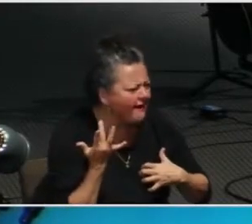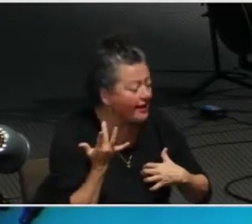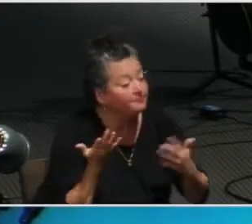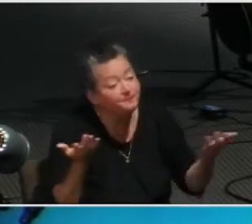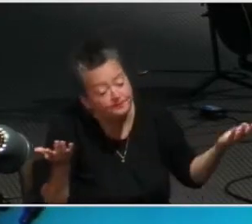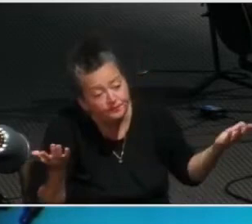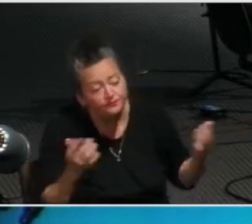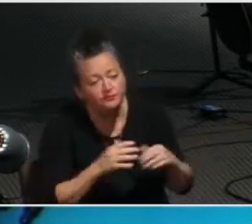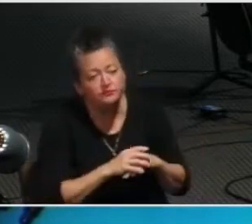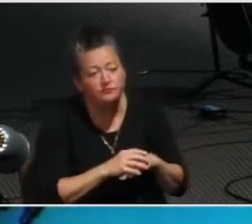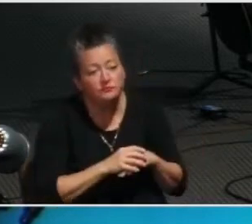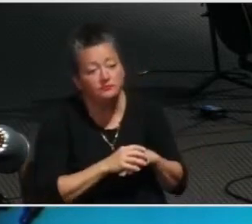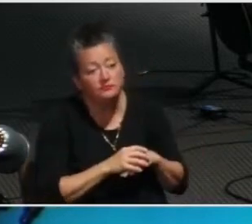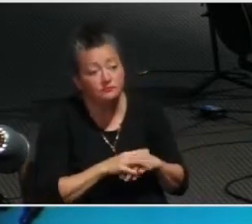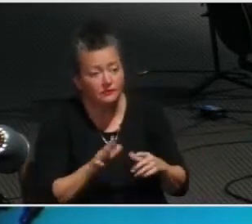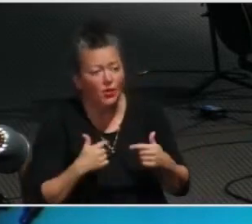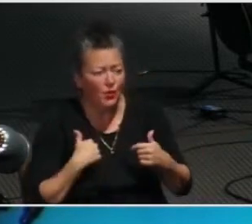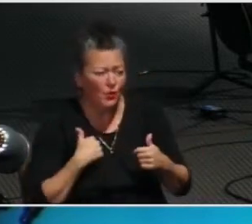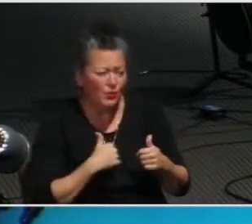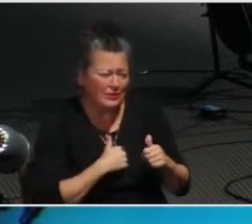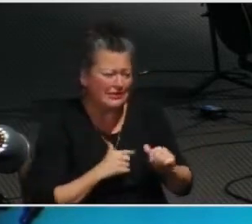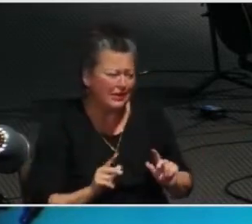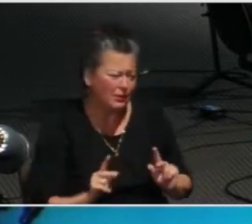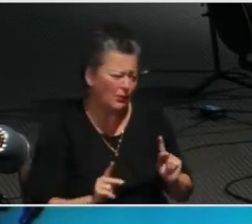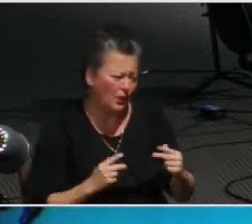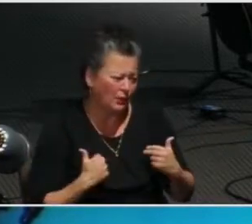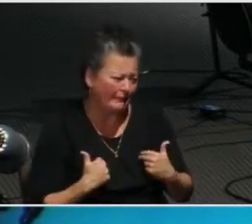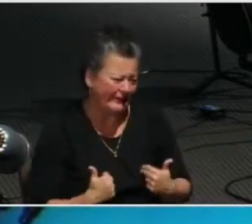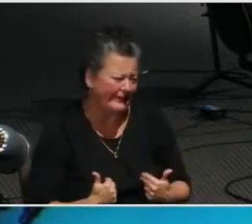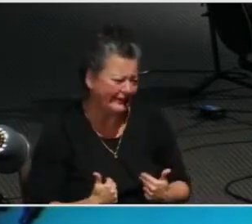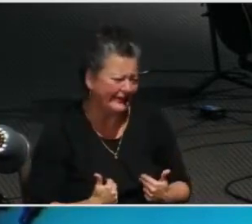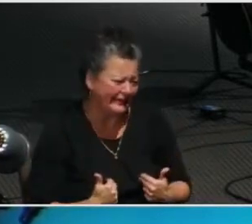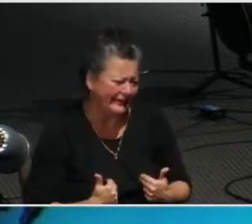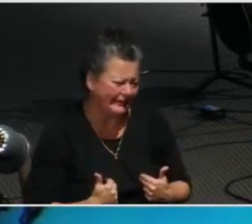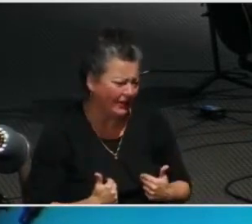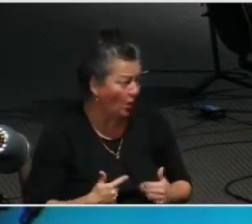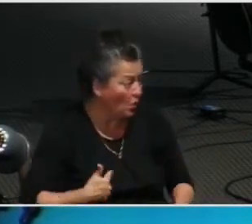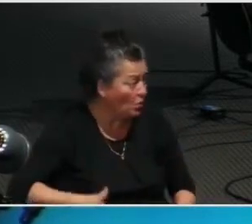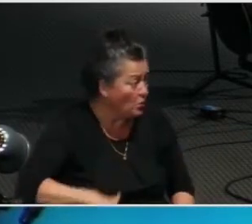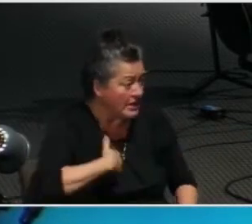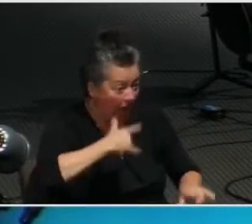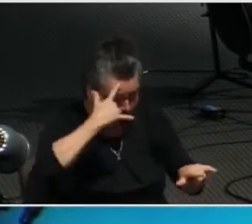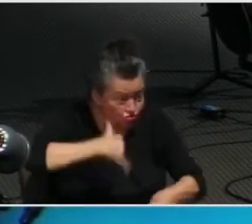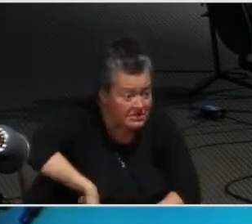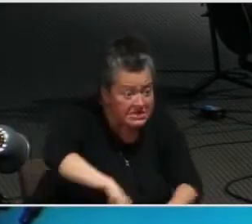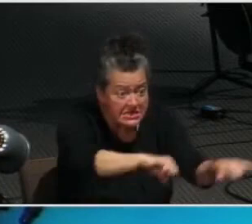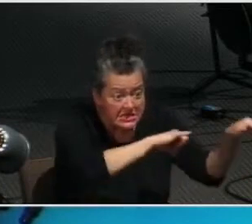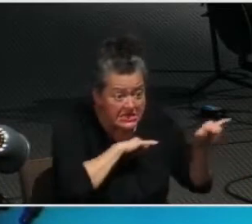we might struggle is we humans seldom agree on what's just.